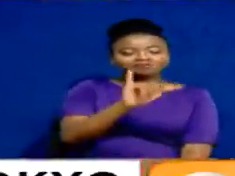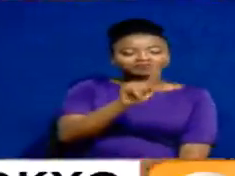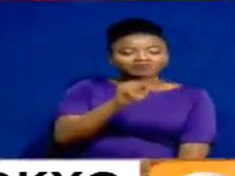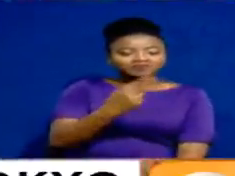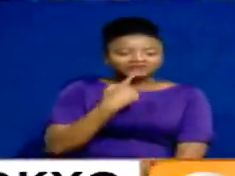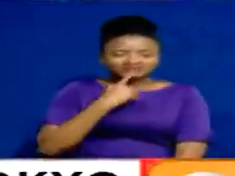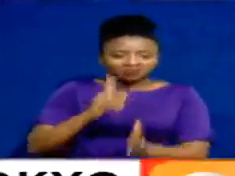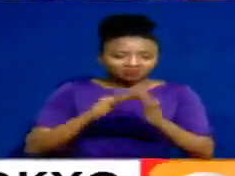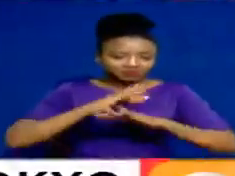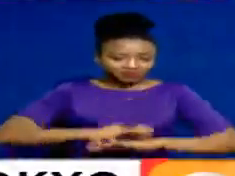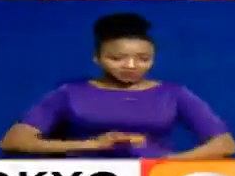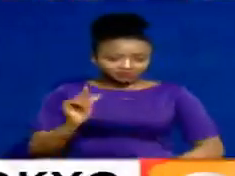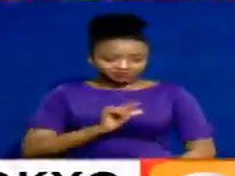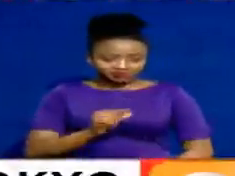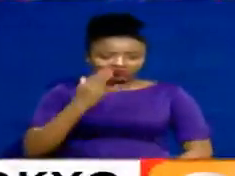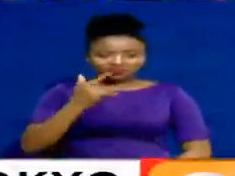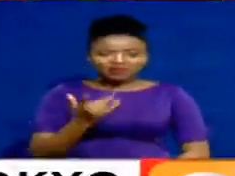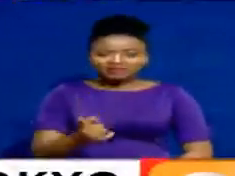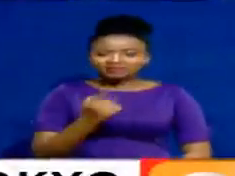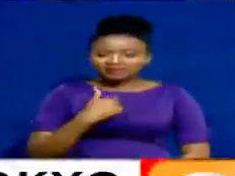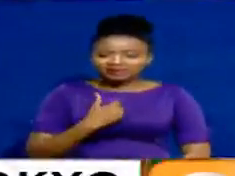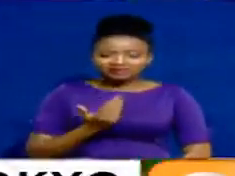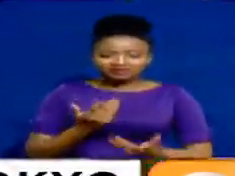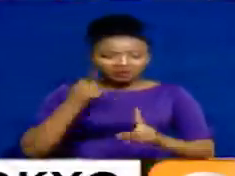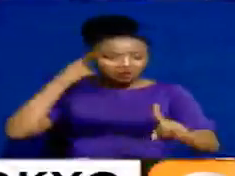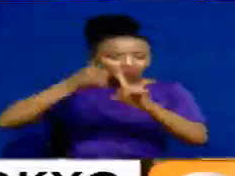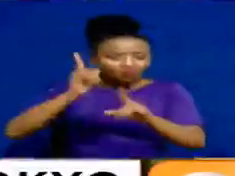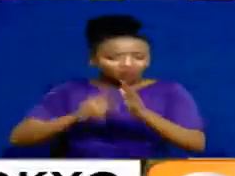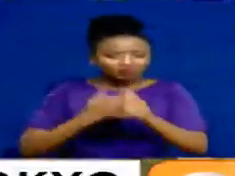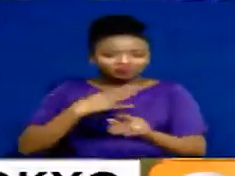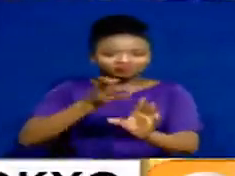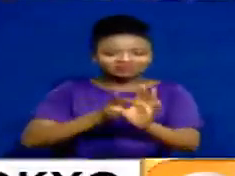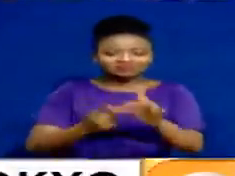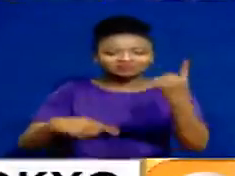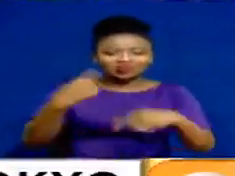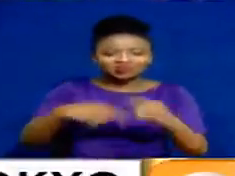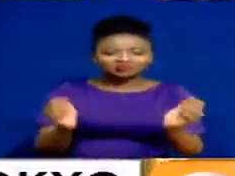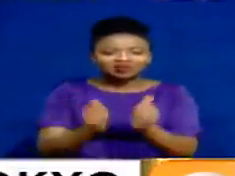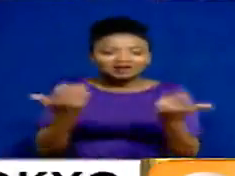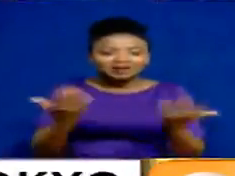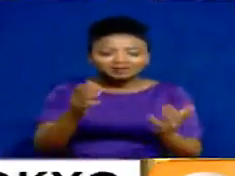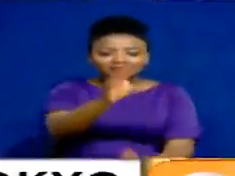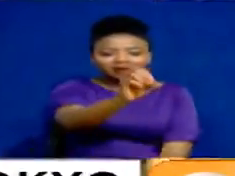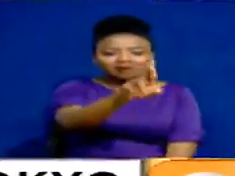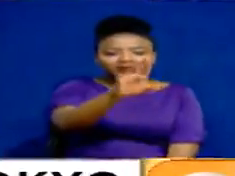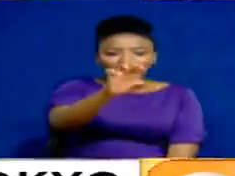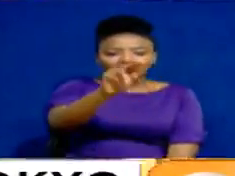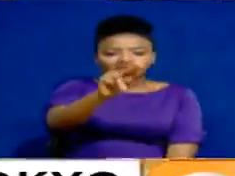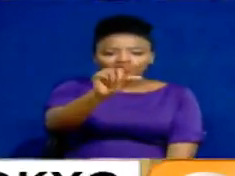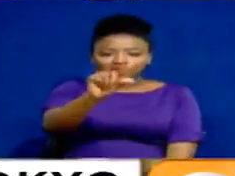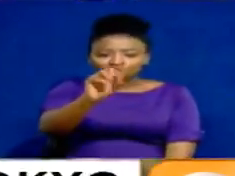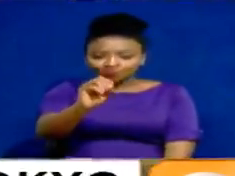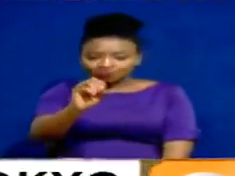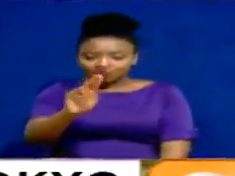training for the 2022 season, where she has set her sights on competing at the World Athletics Championships in Oregon. That's in the United States.